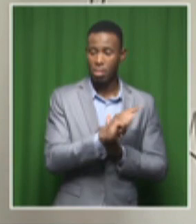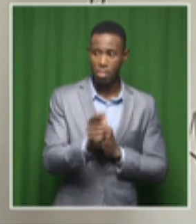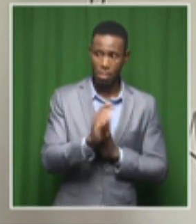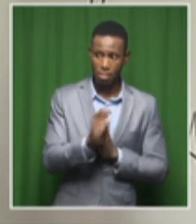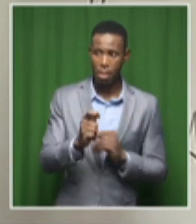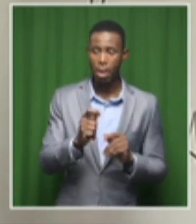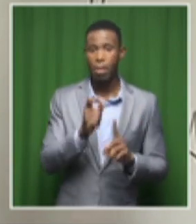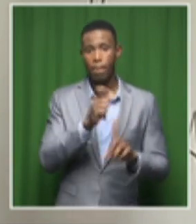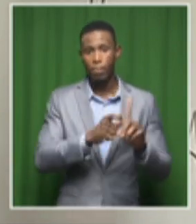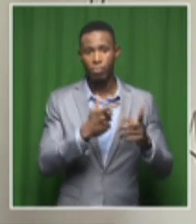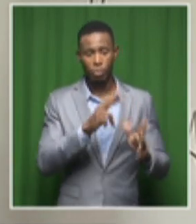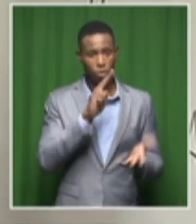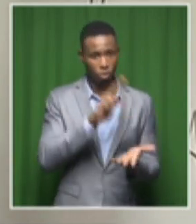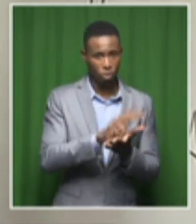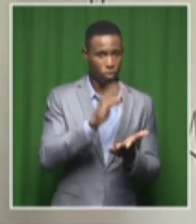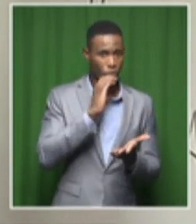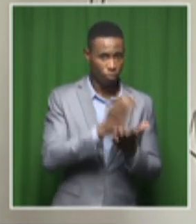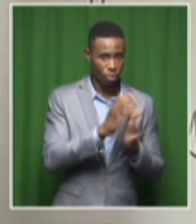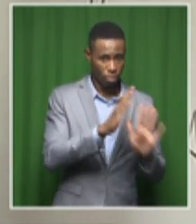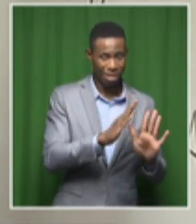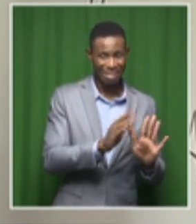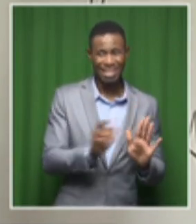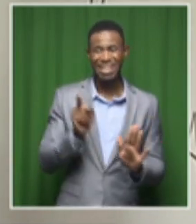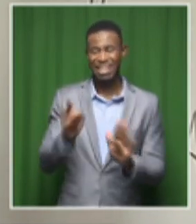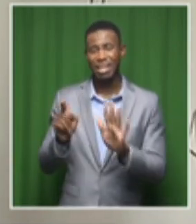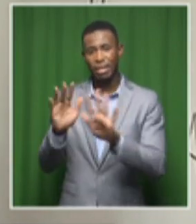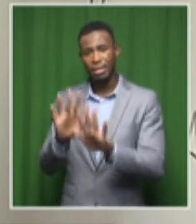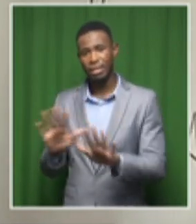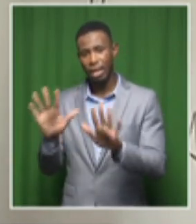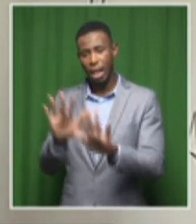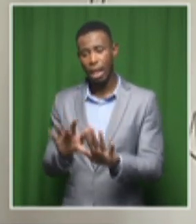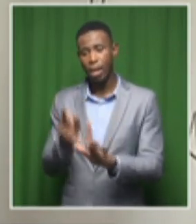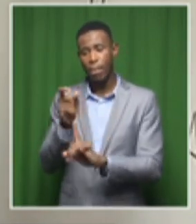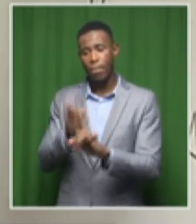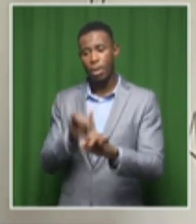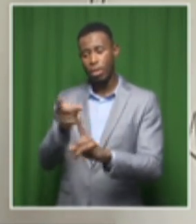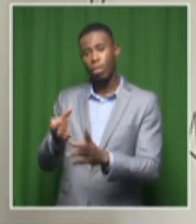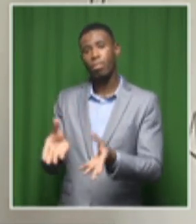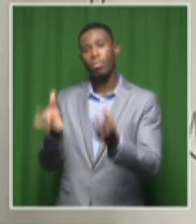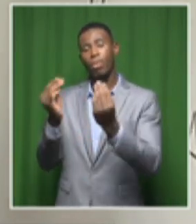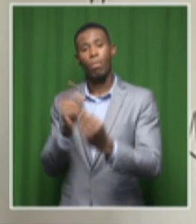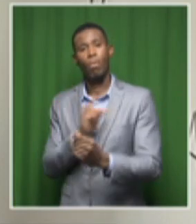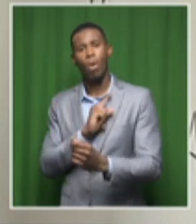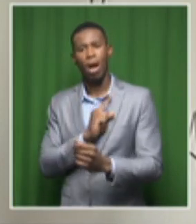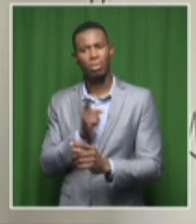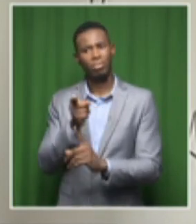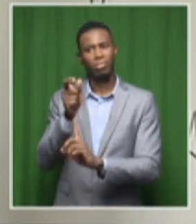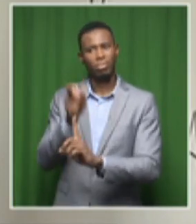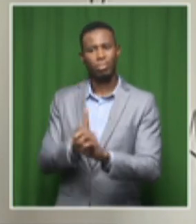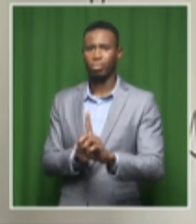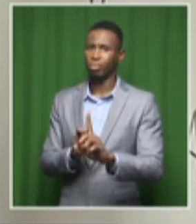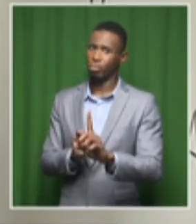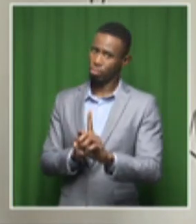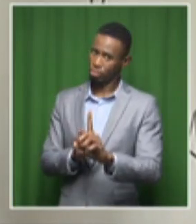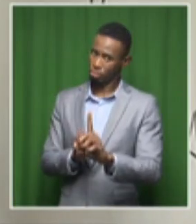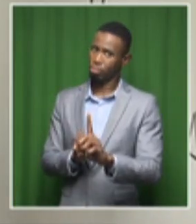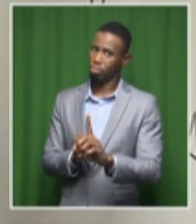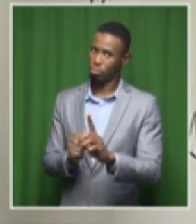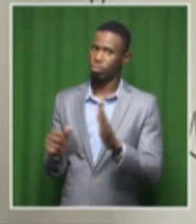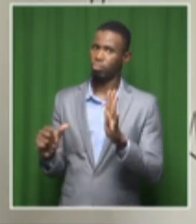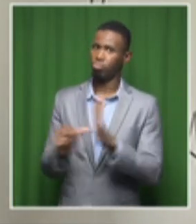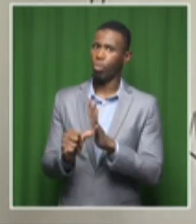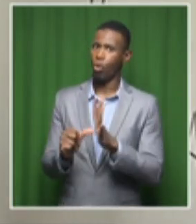this person. Versus this color, this person got it because they are pretty important and they got it